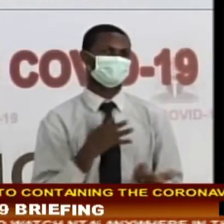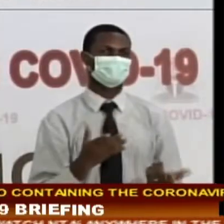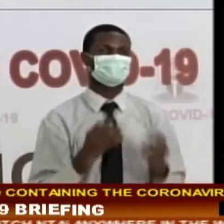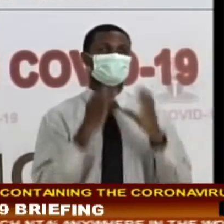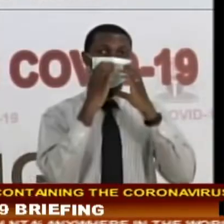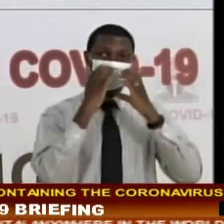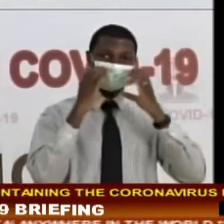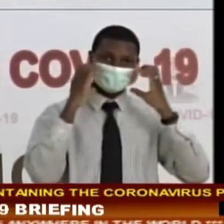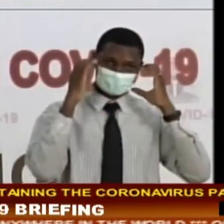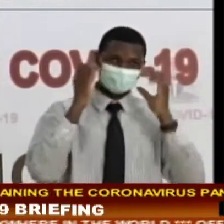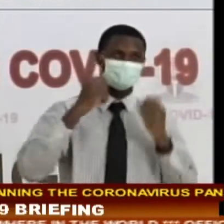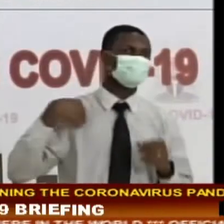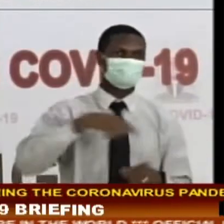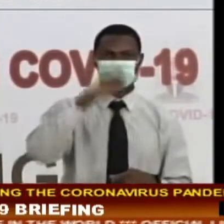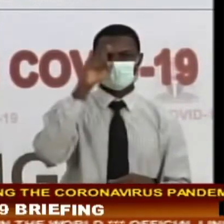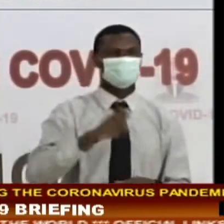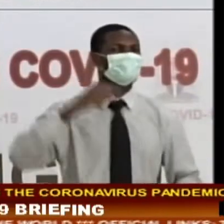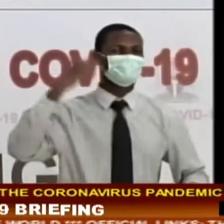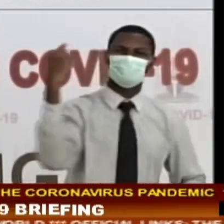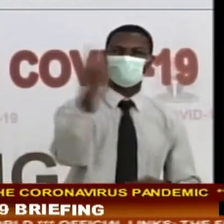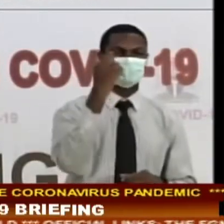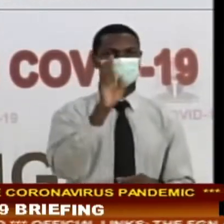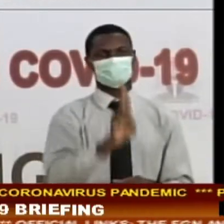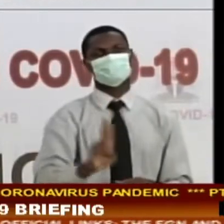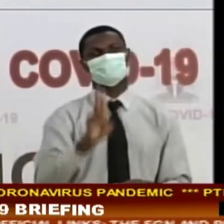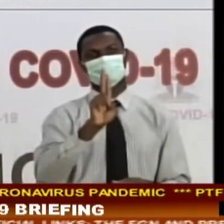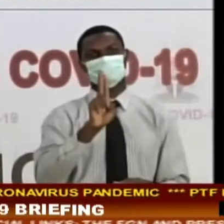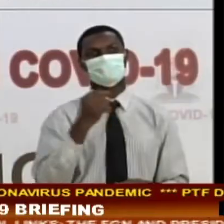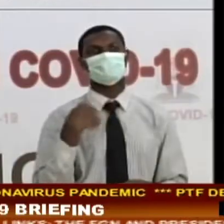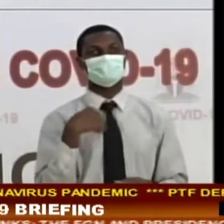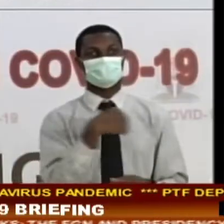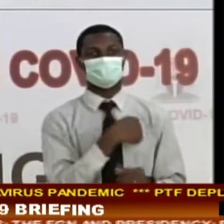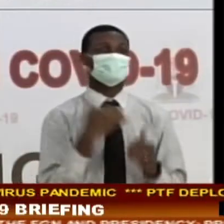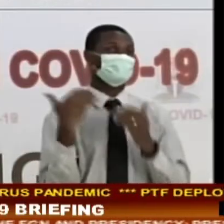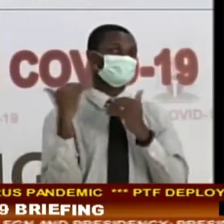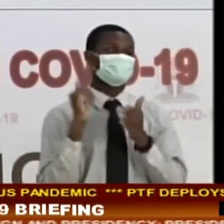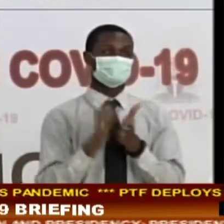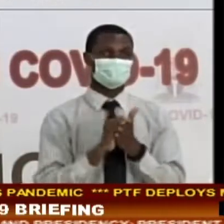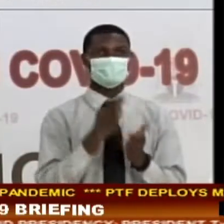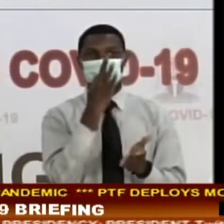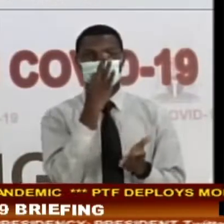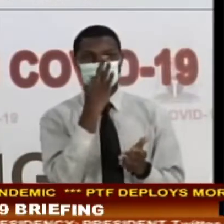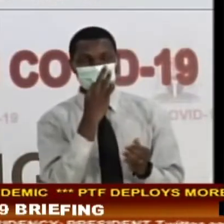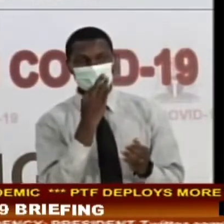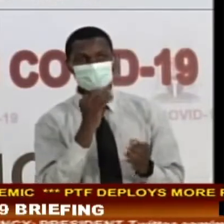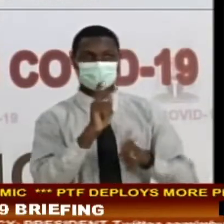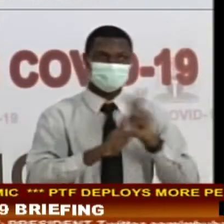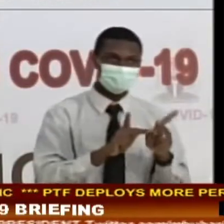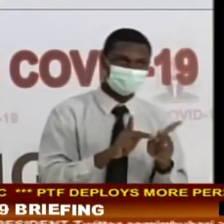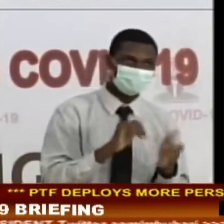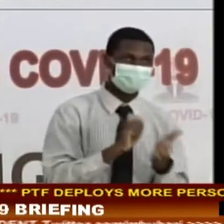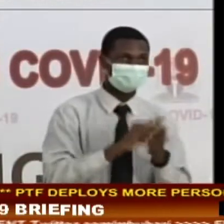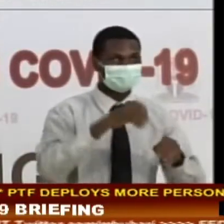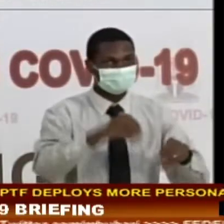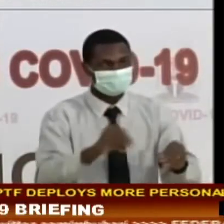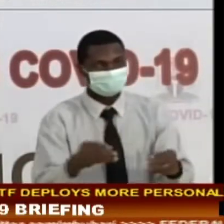place and I look forward to seeing cooks and food vendors for examp example wearing